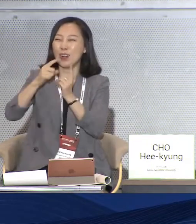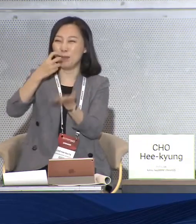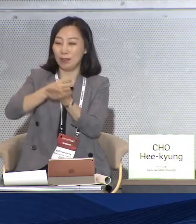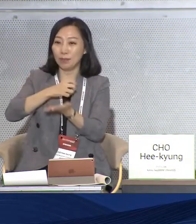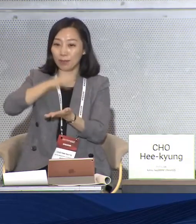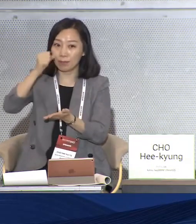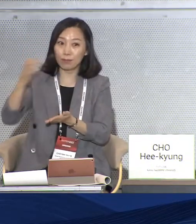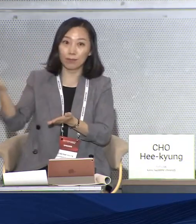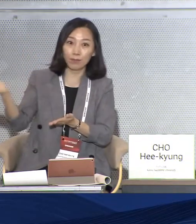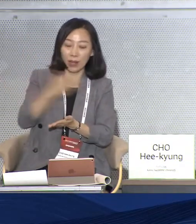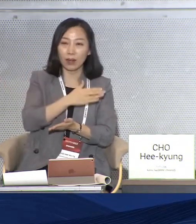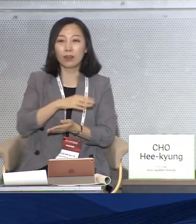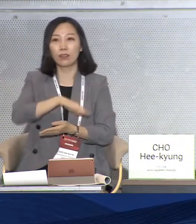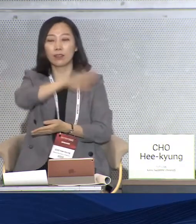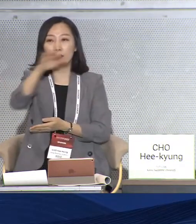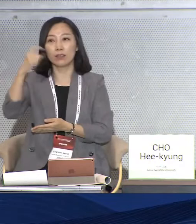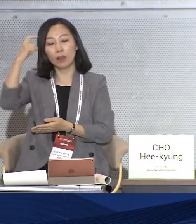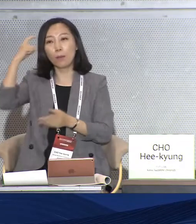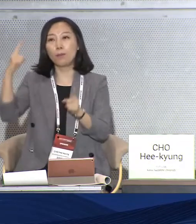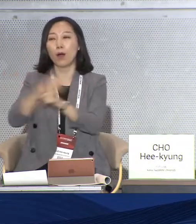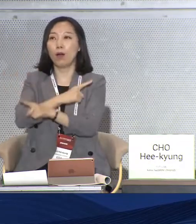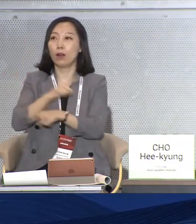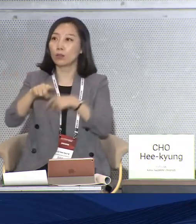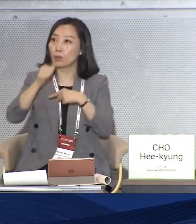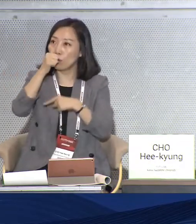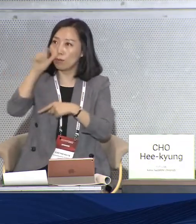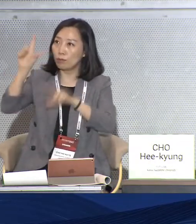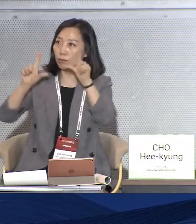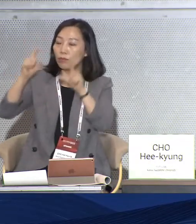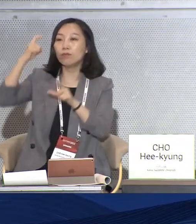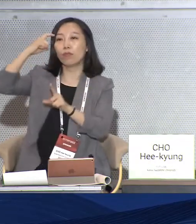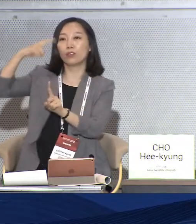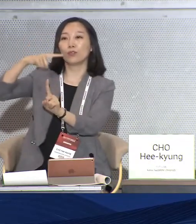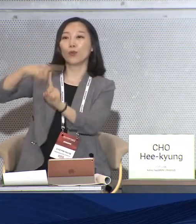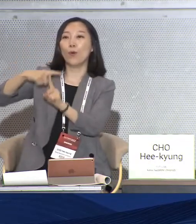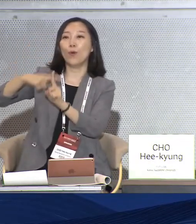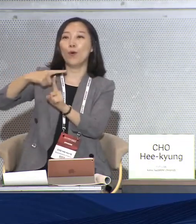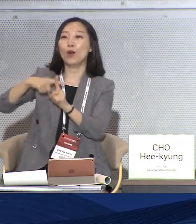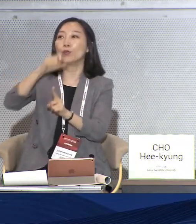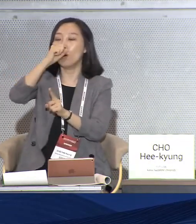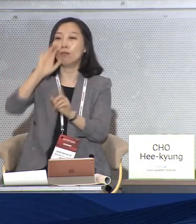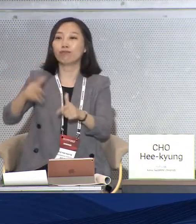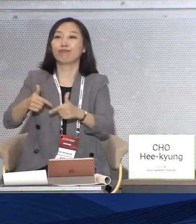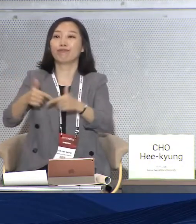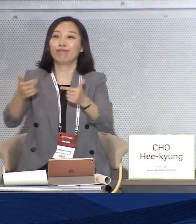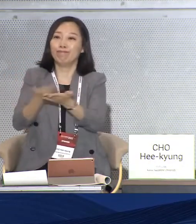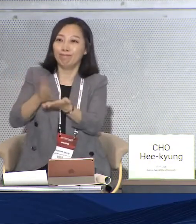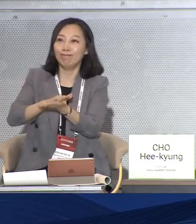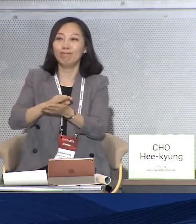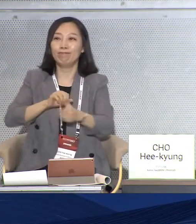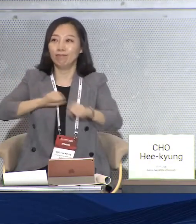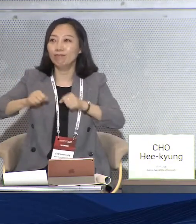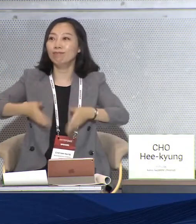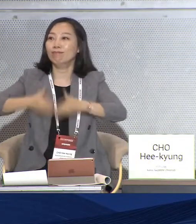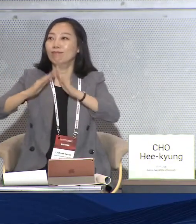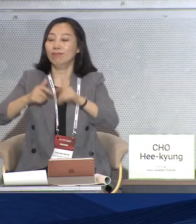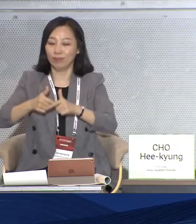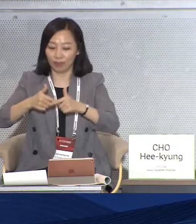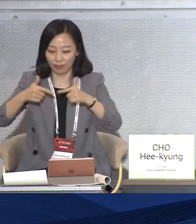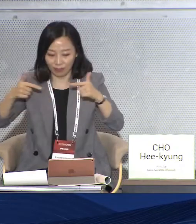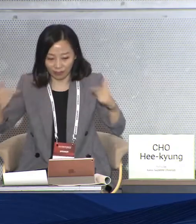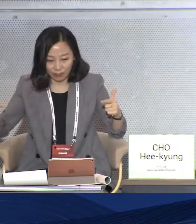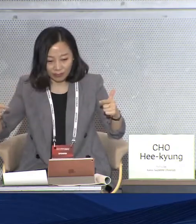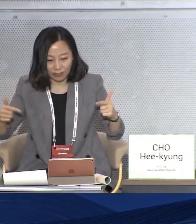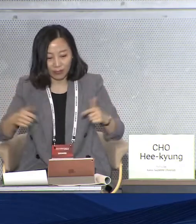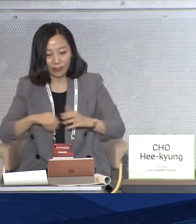And one good sign was back in 2016, the enactment of the Korean Sign Language Act.